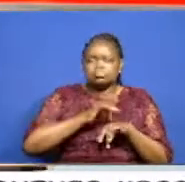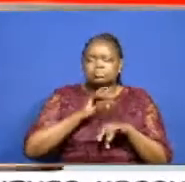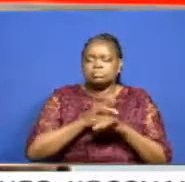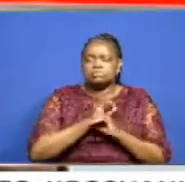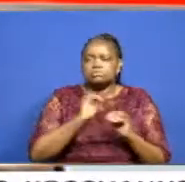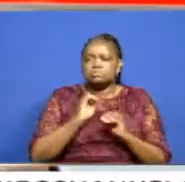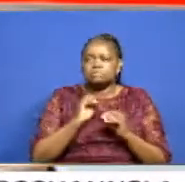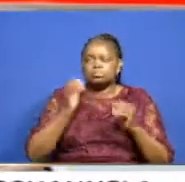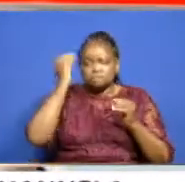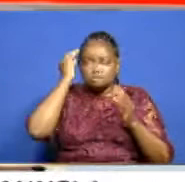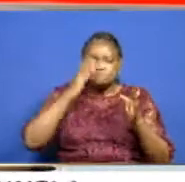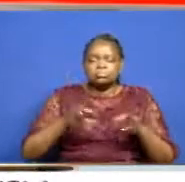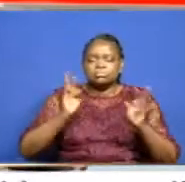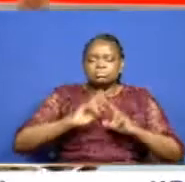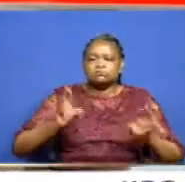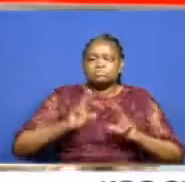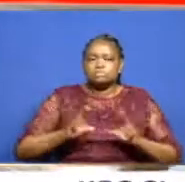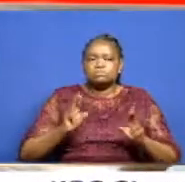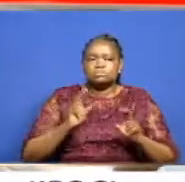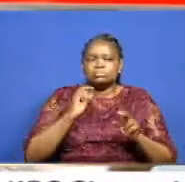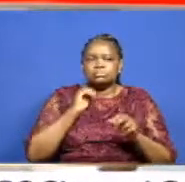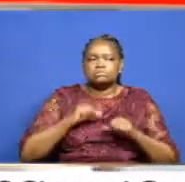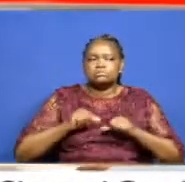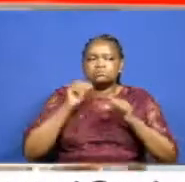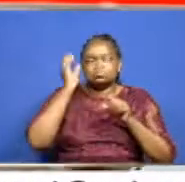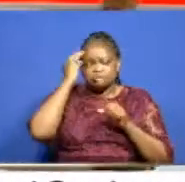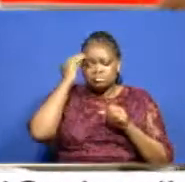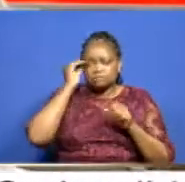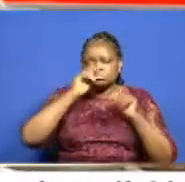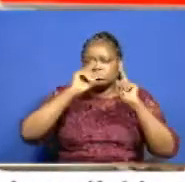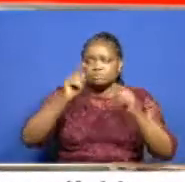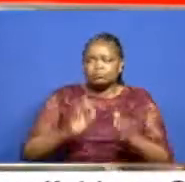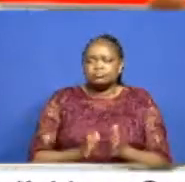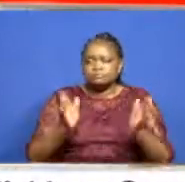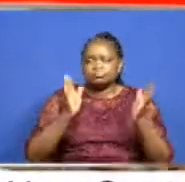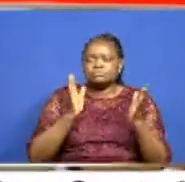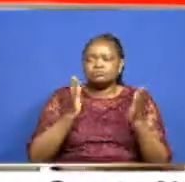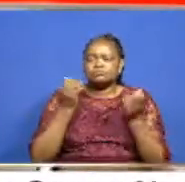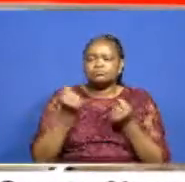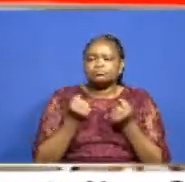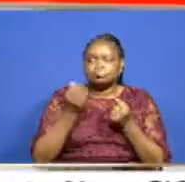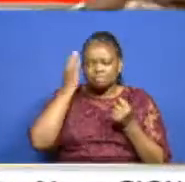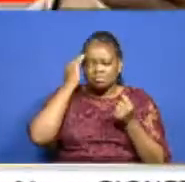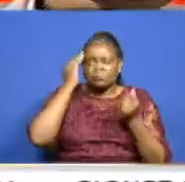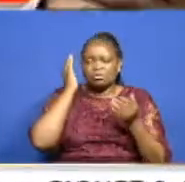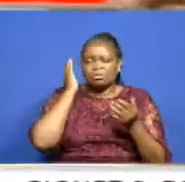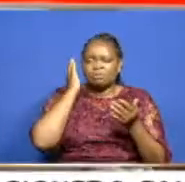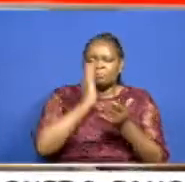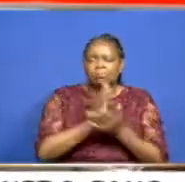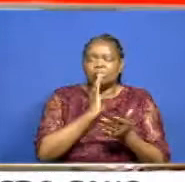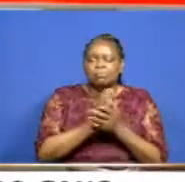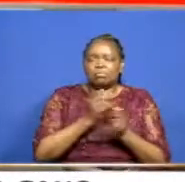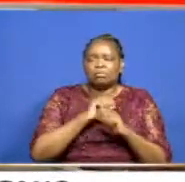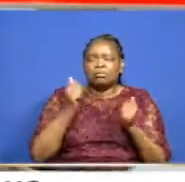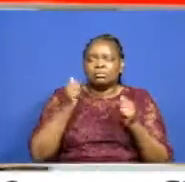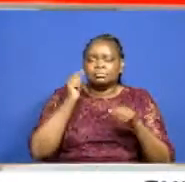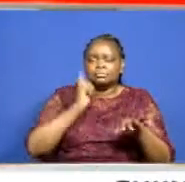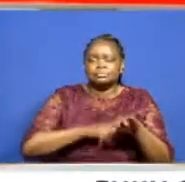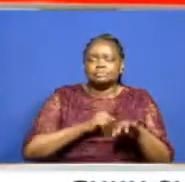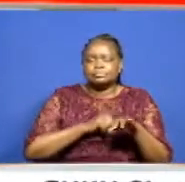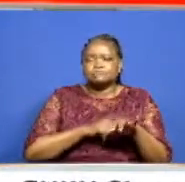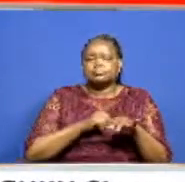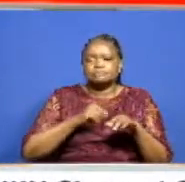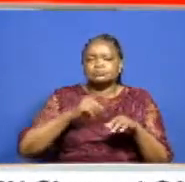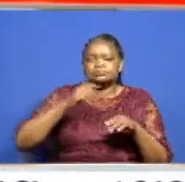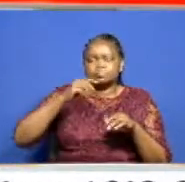are ready to undertake learning. They go to public transport. They know very well that when a bomb strikes, this is how we take